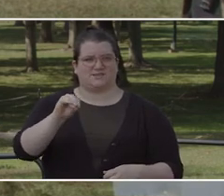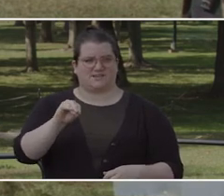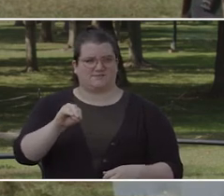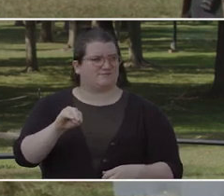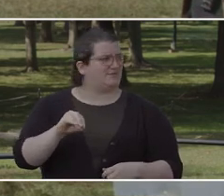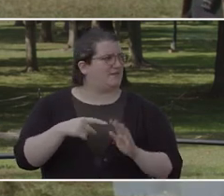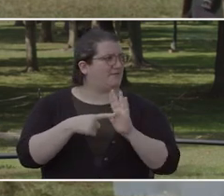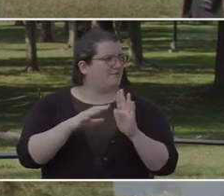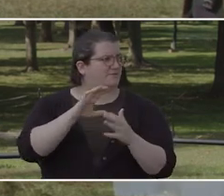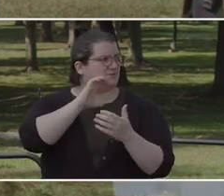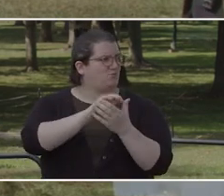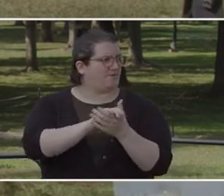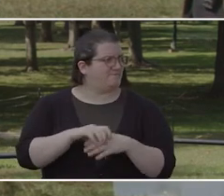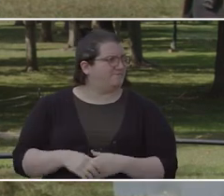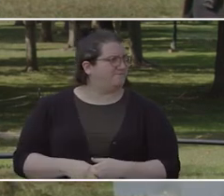his wife, Linda Cafferty.